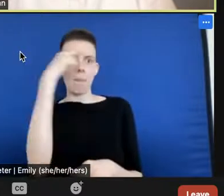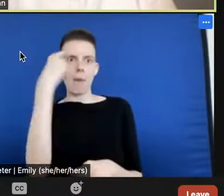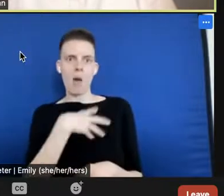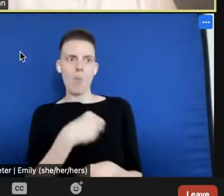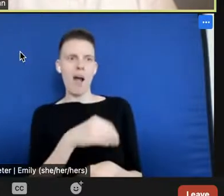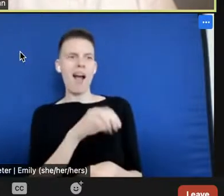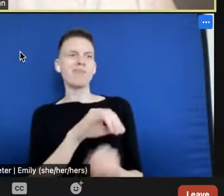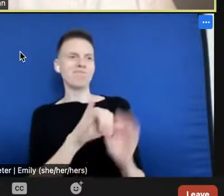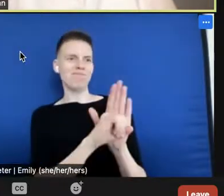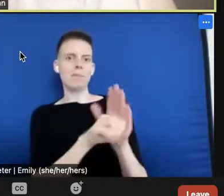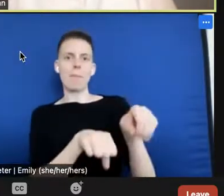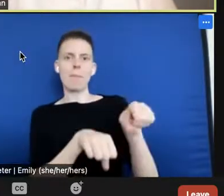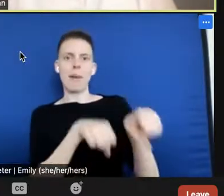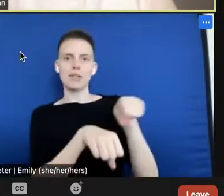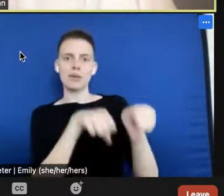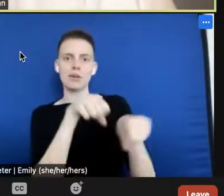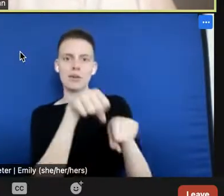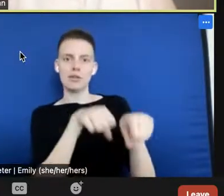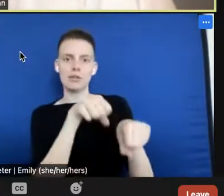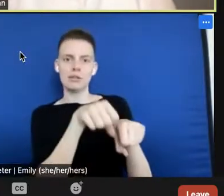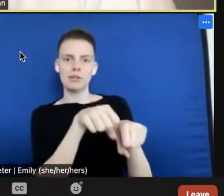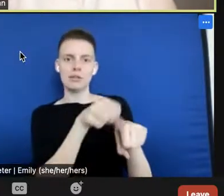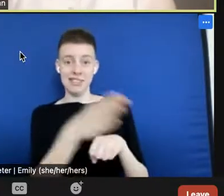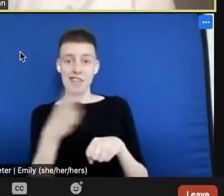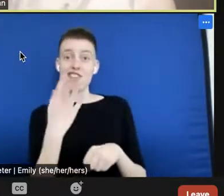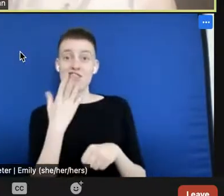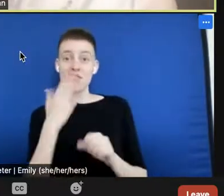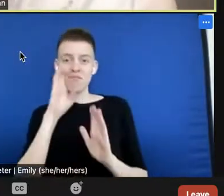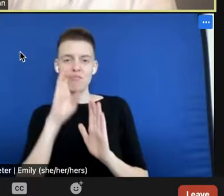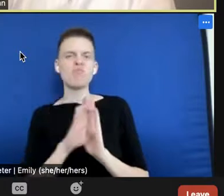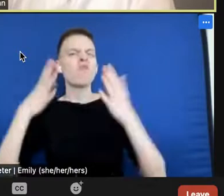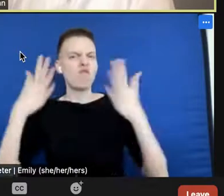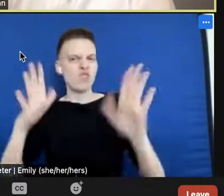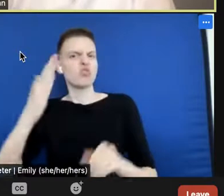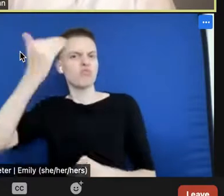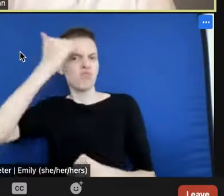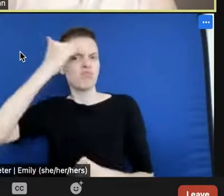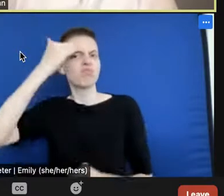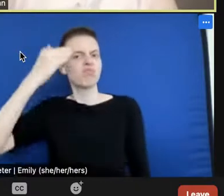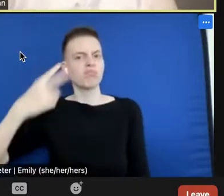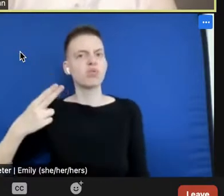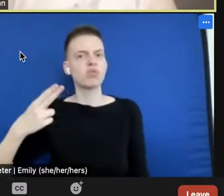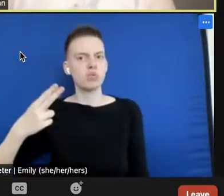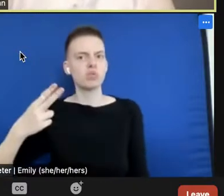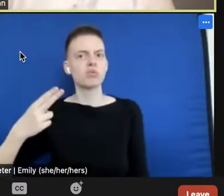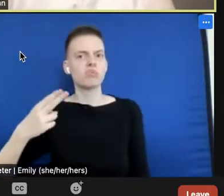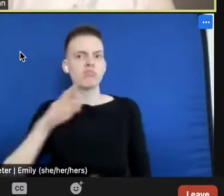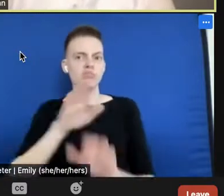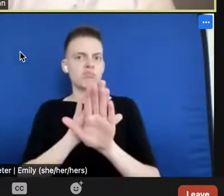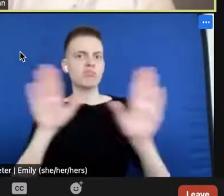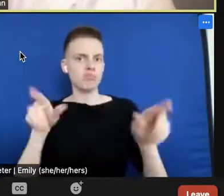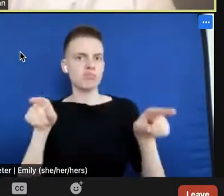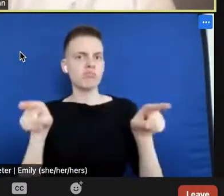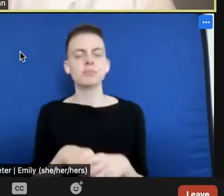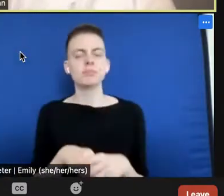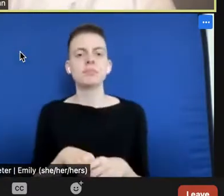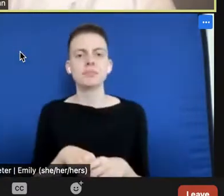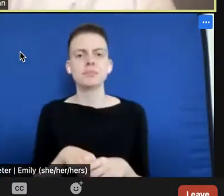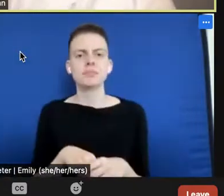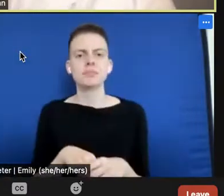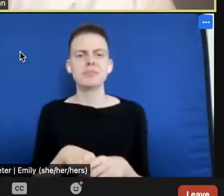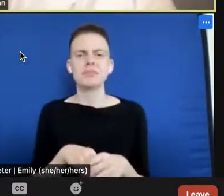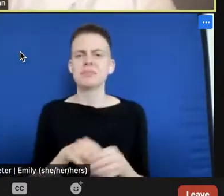bicycle, though the same child knew that the color photographic image on the right were scissors.